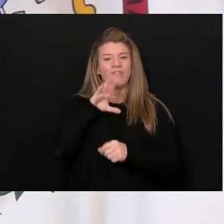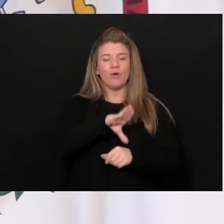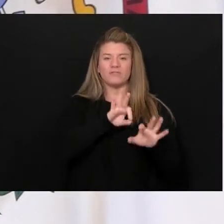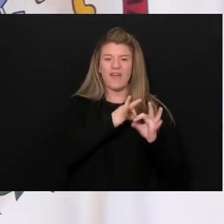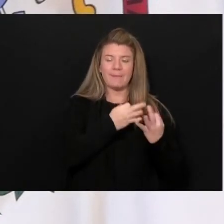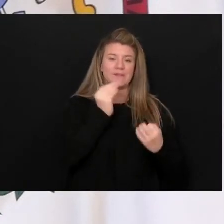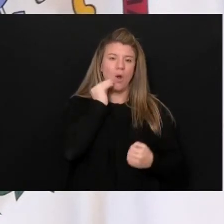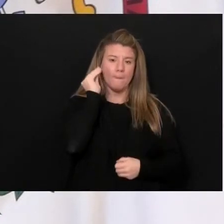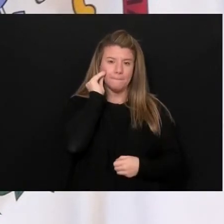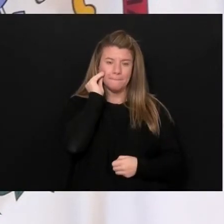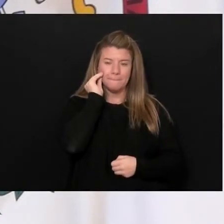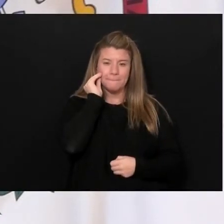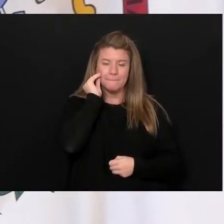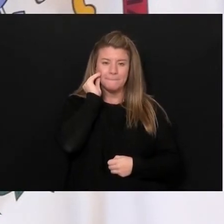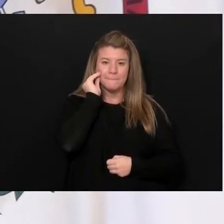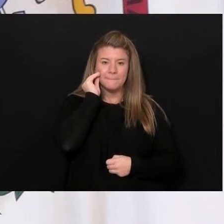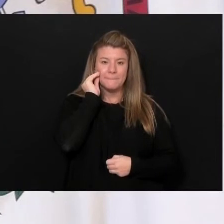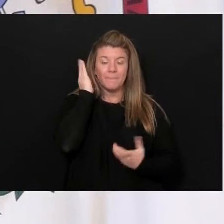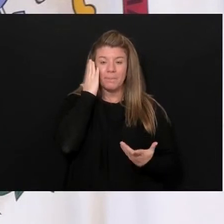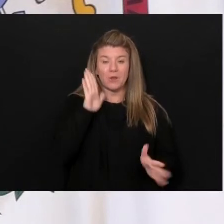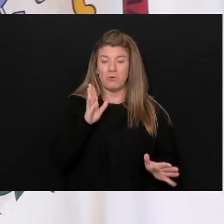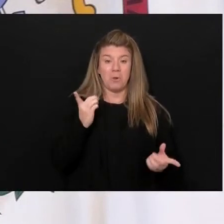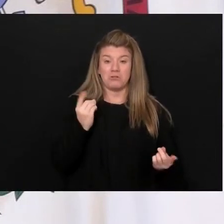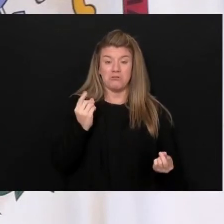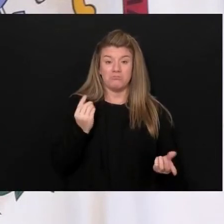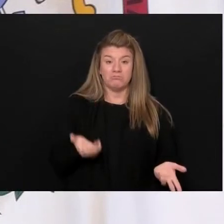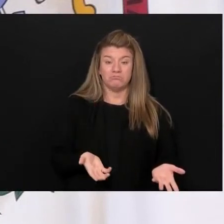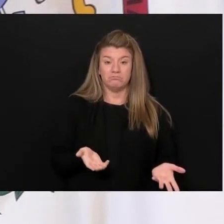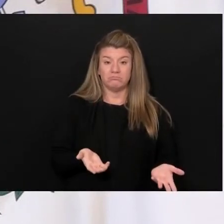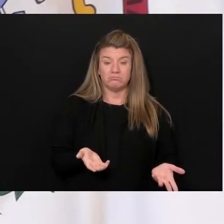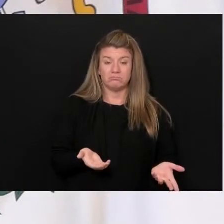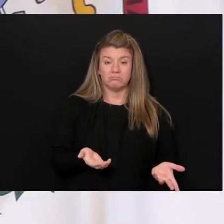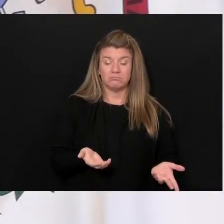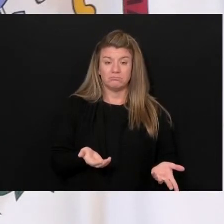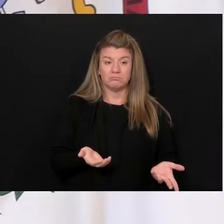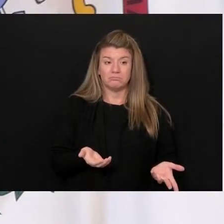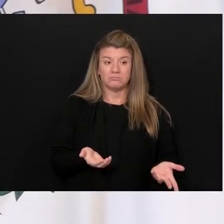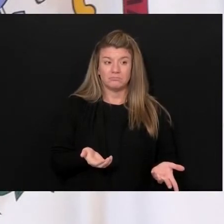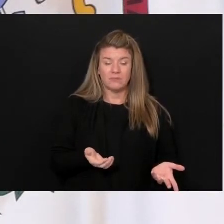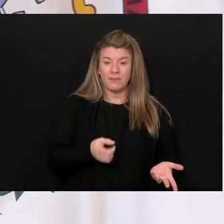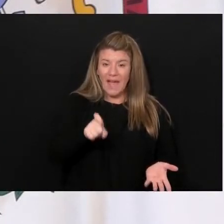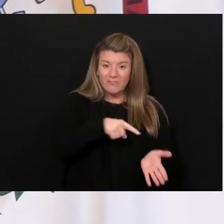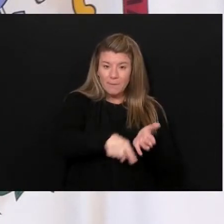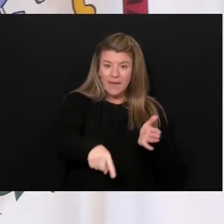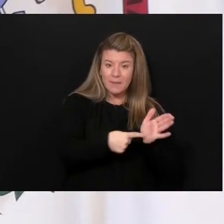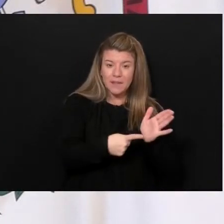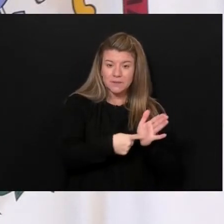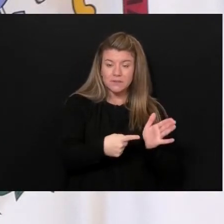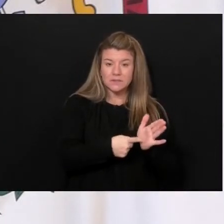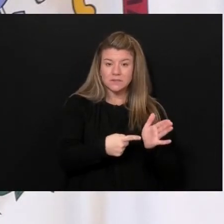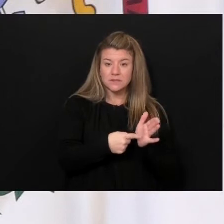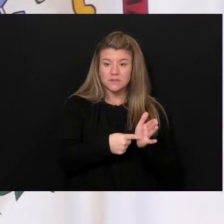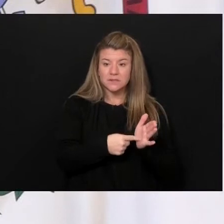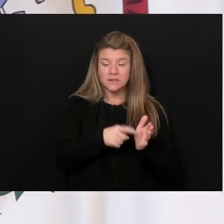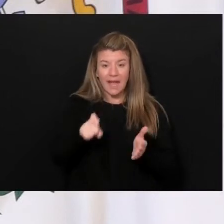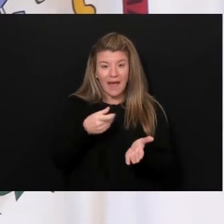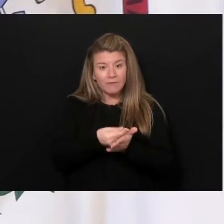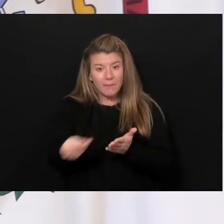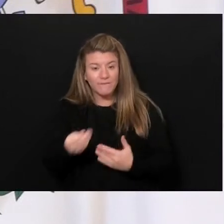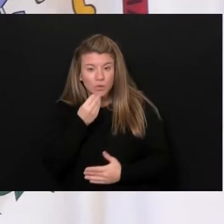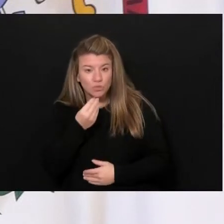and they don't know where to turn. They got to pay their power bill. They got to buy